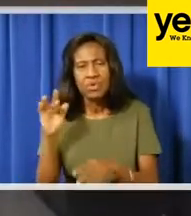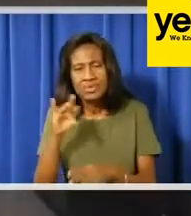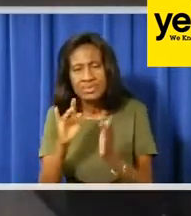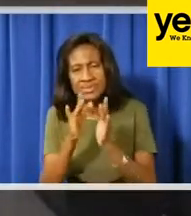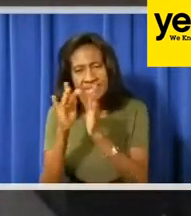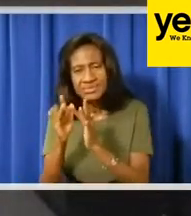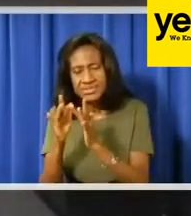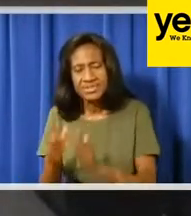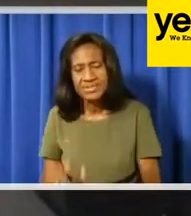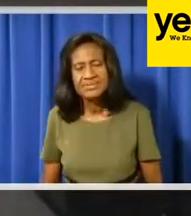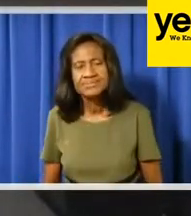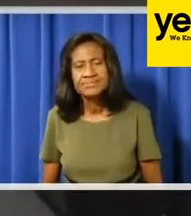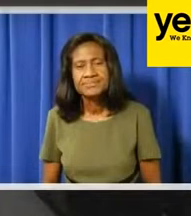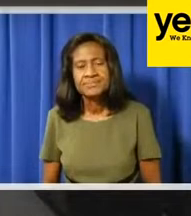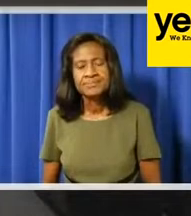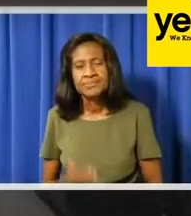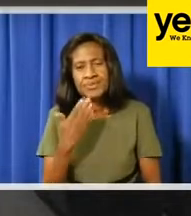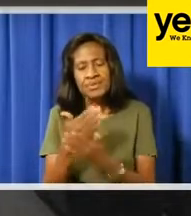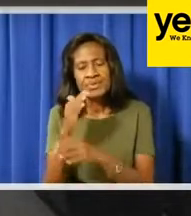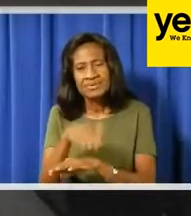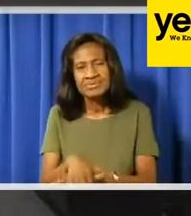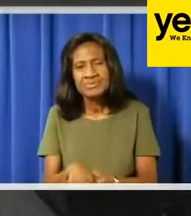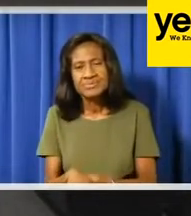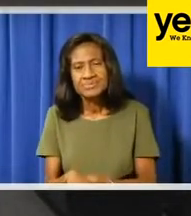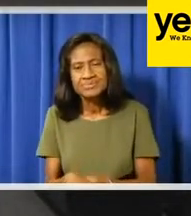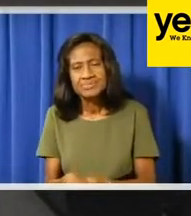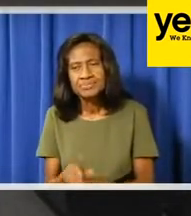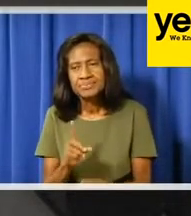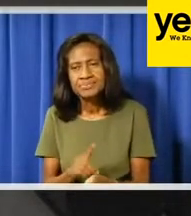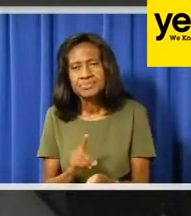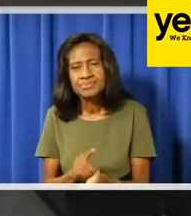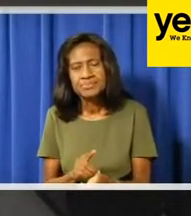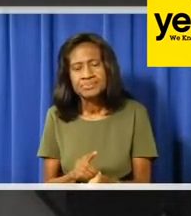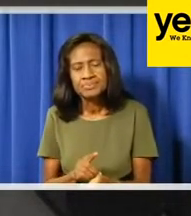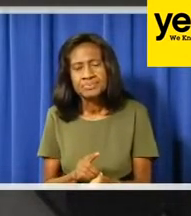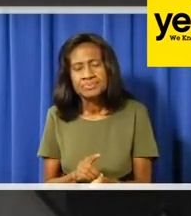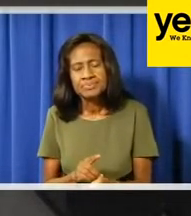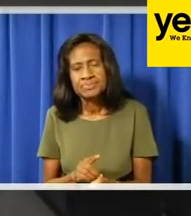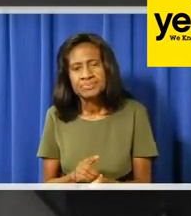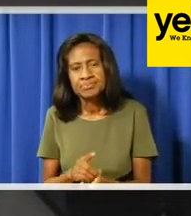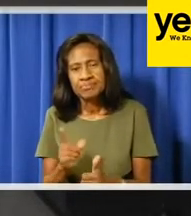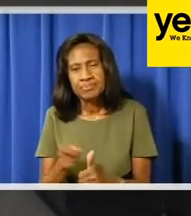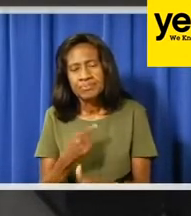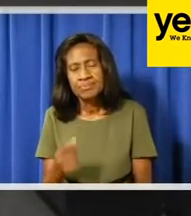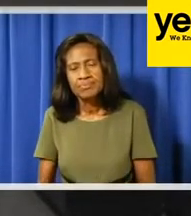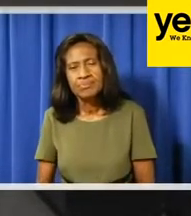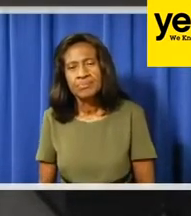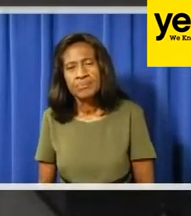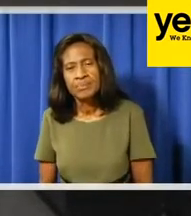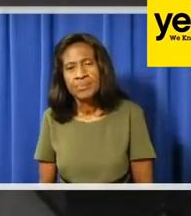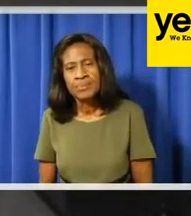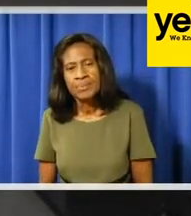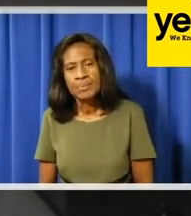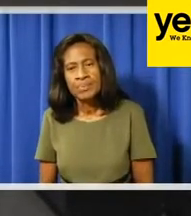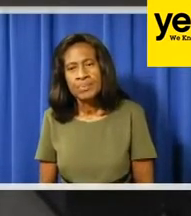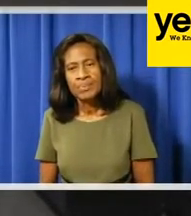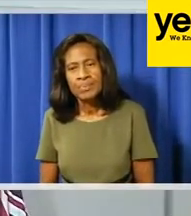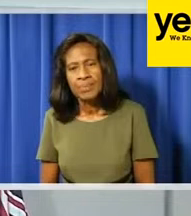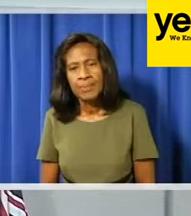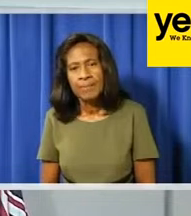Thank you, Donna. Hello, everyone. Can I speak to Dr. Williams first, please, if I may? Thank you.